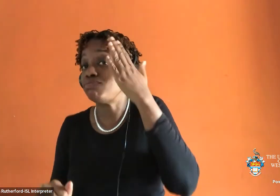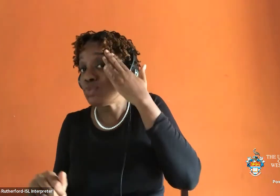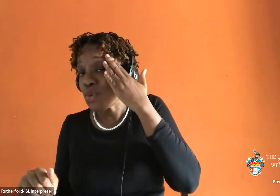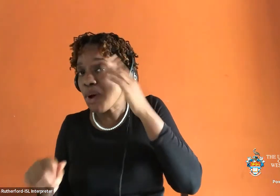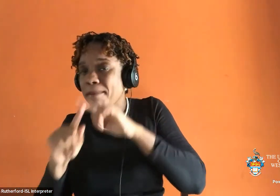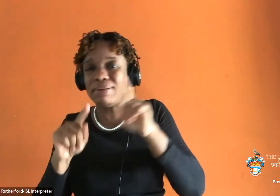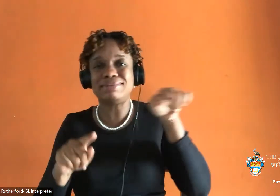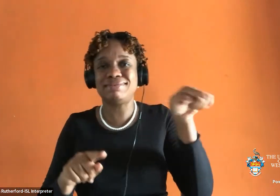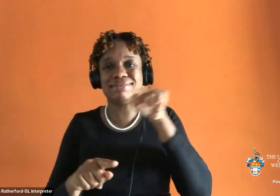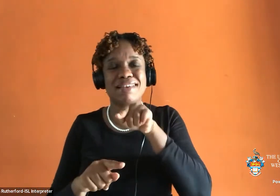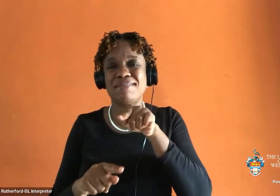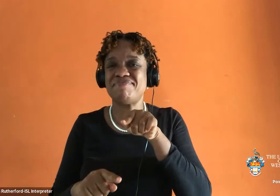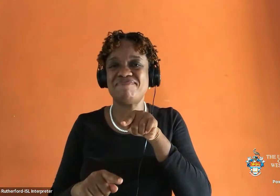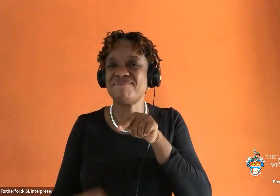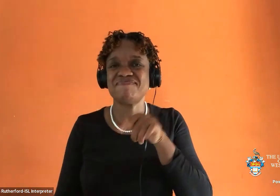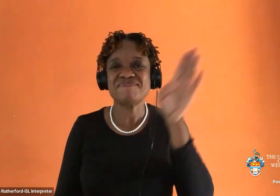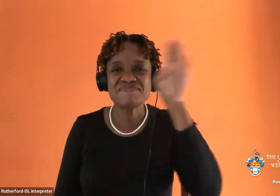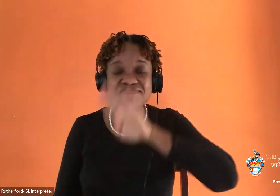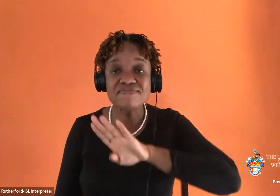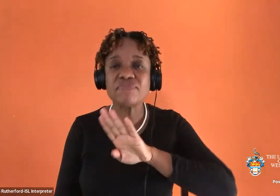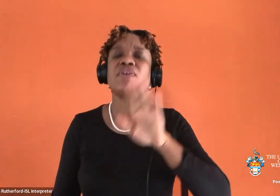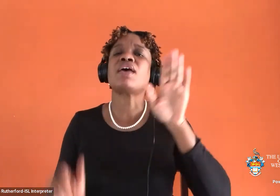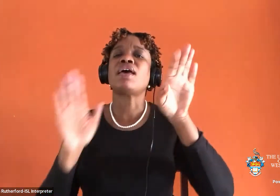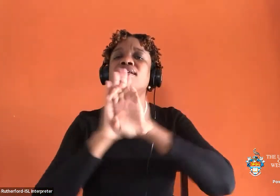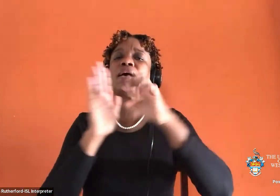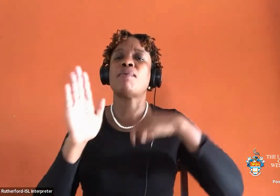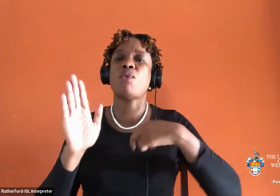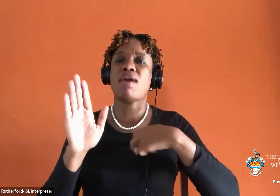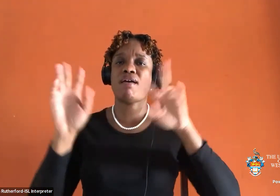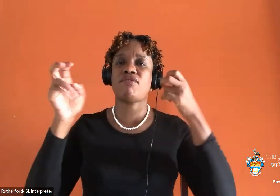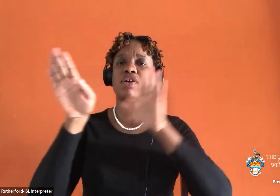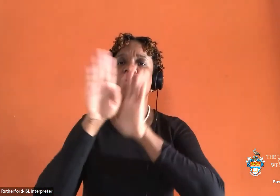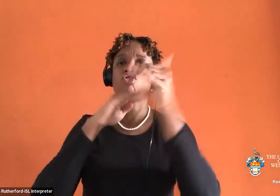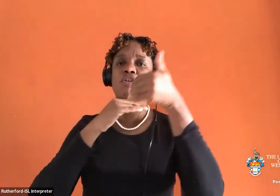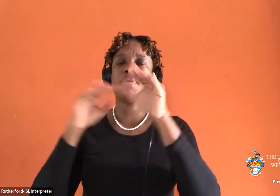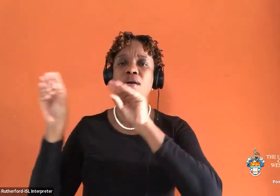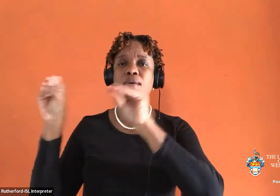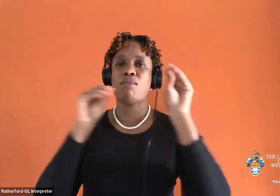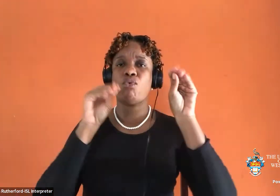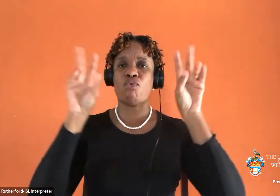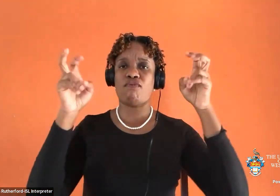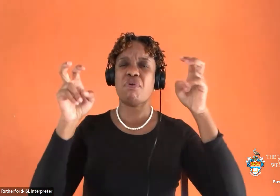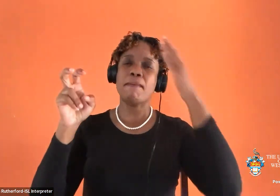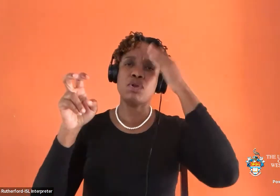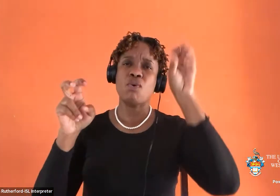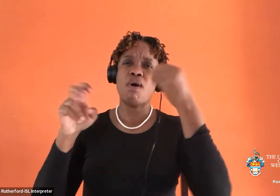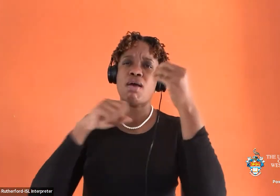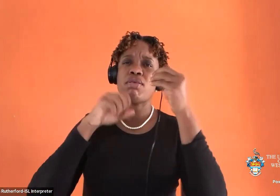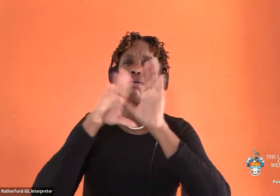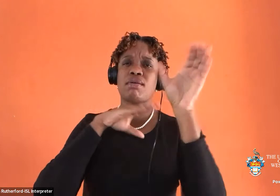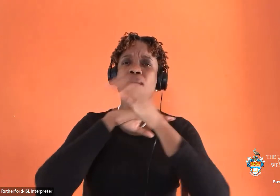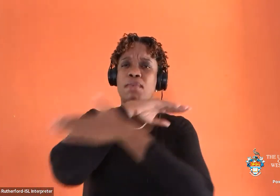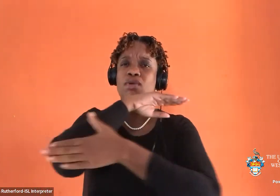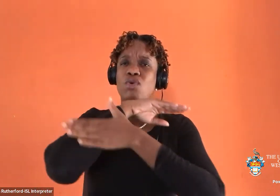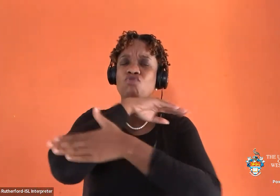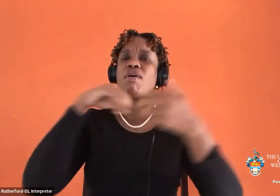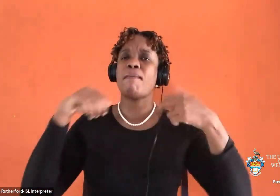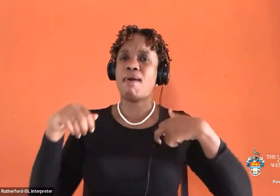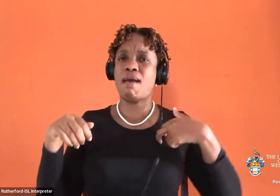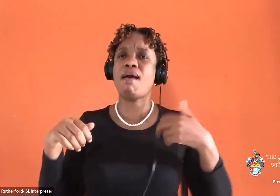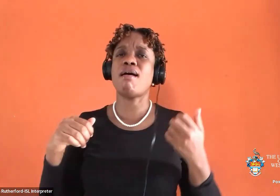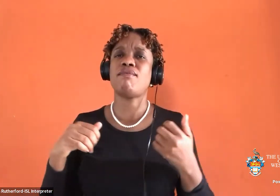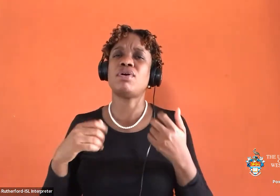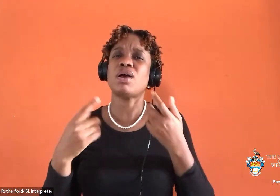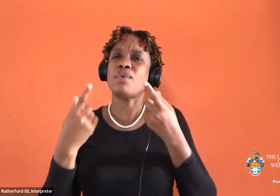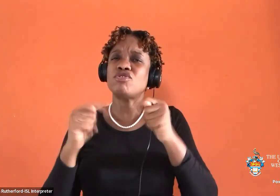we have, for example, Jamaica Moves, which I know is also in other Caribbean countries, that we seek to engage